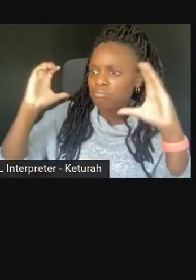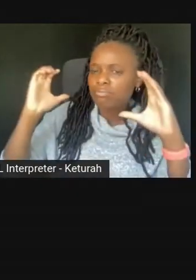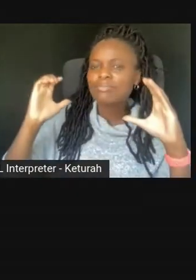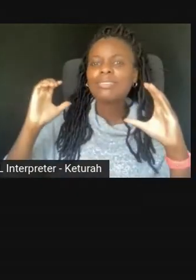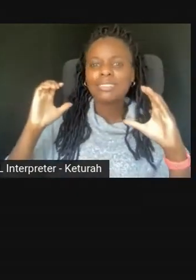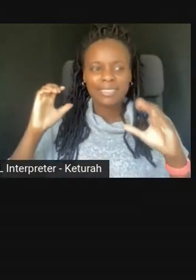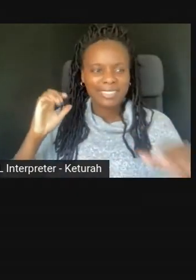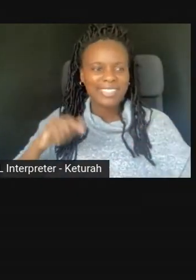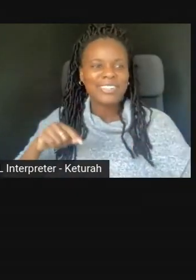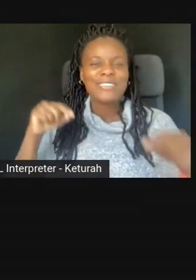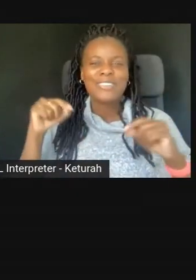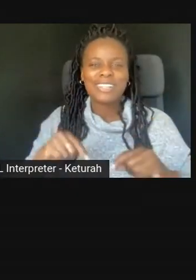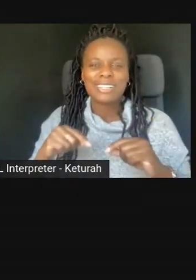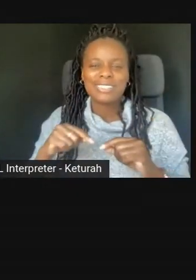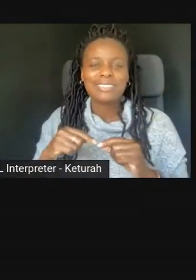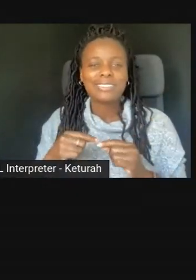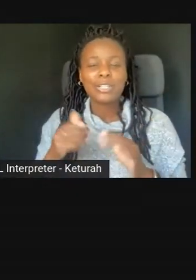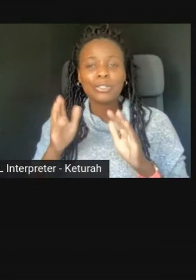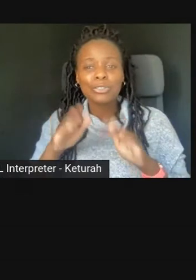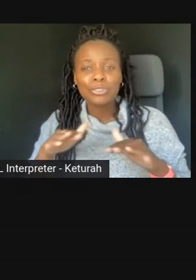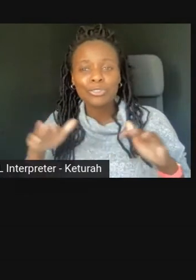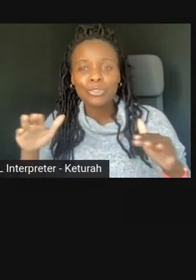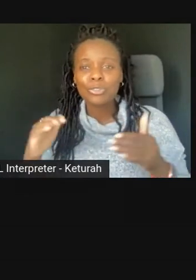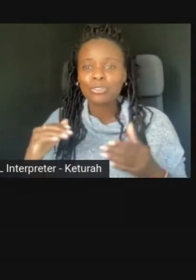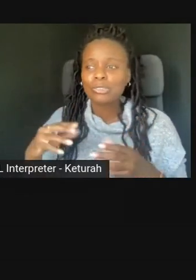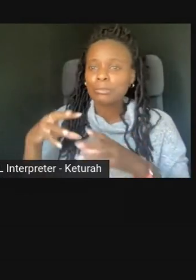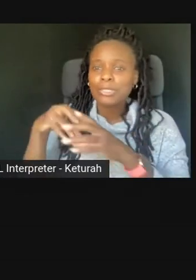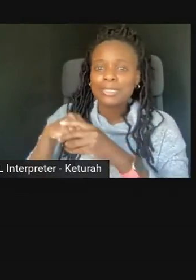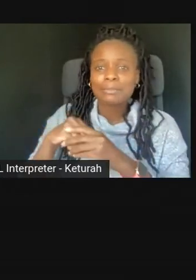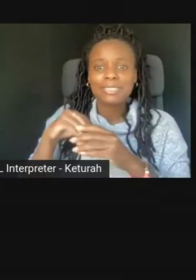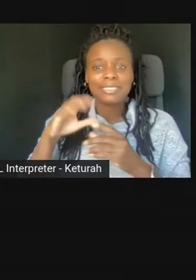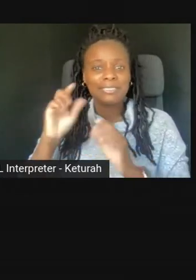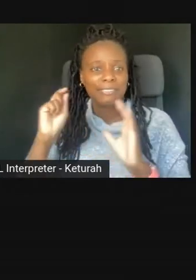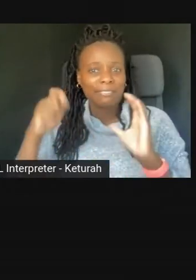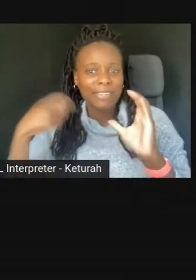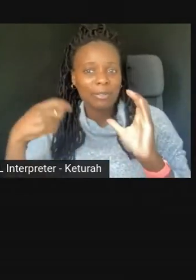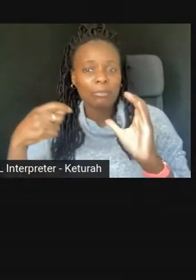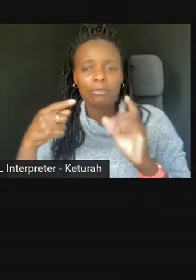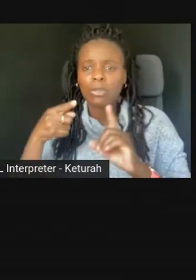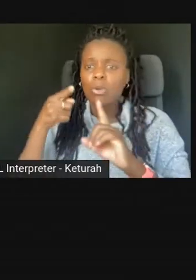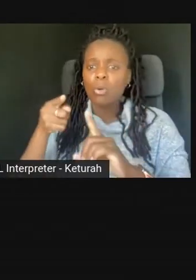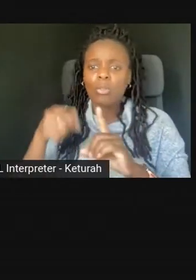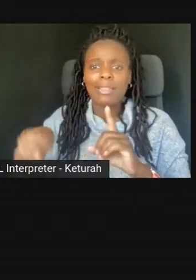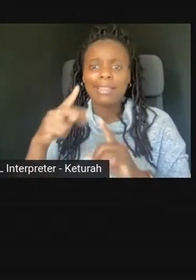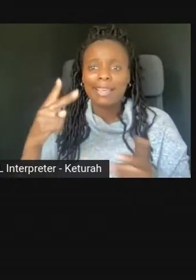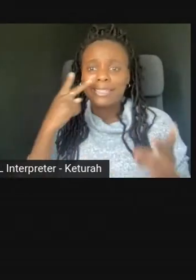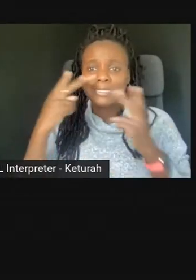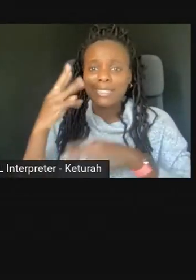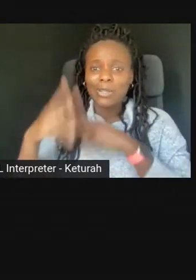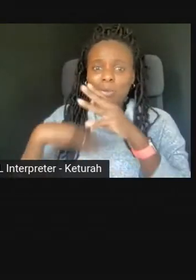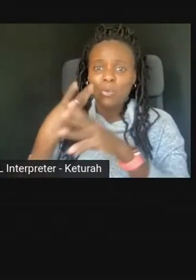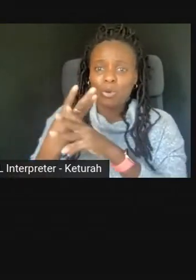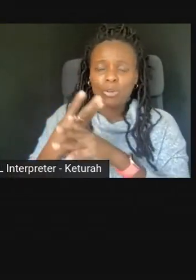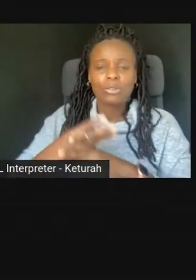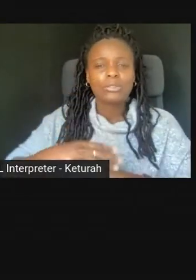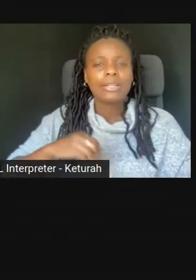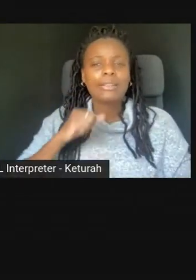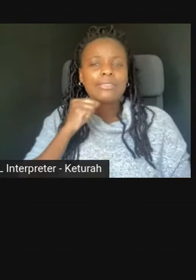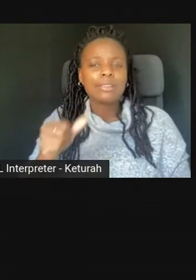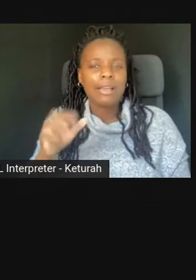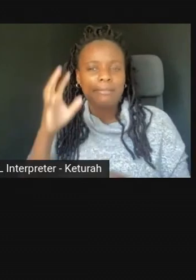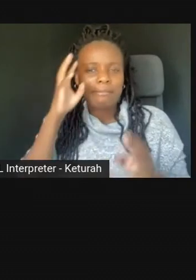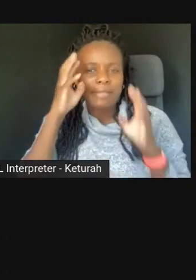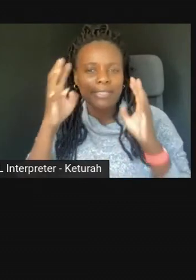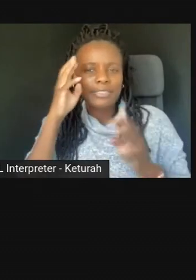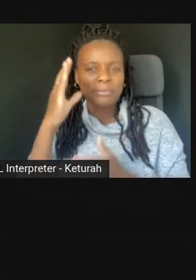and prototype for our children participants in the film so that they too can see the world in their nonfiction scenes. I'm interested